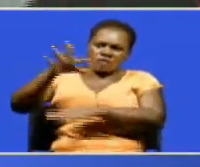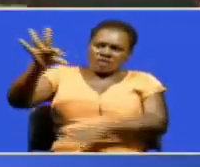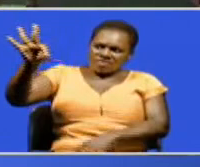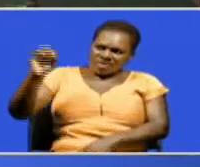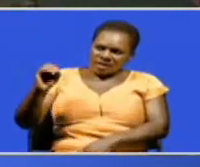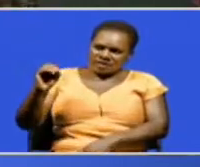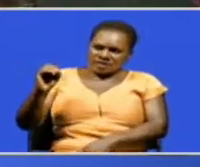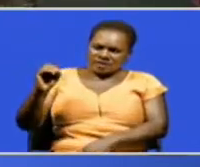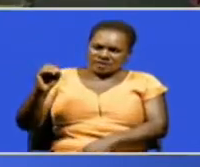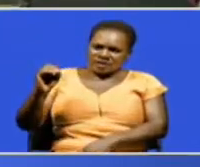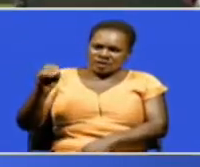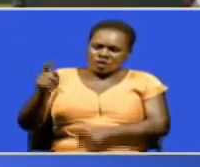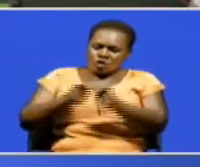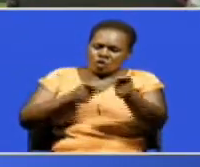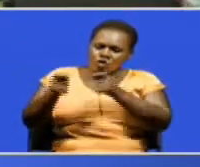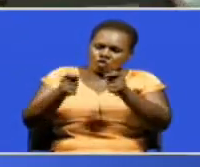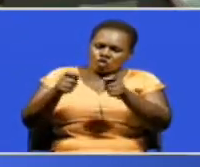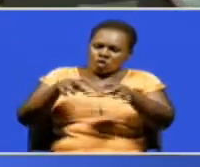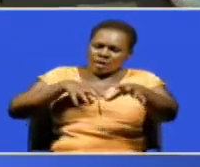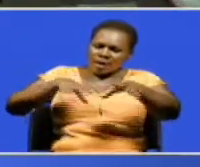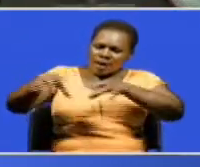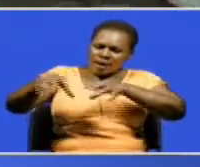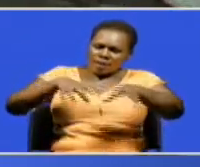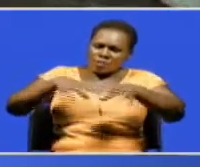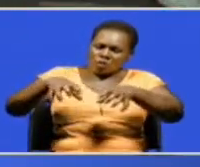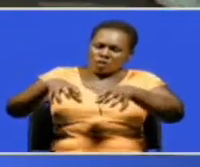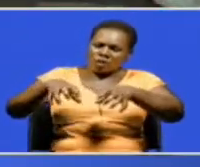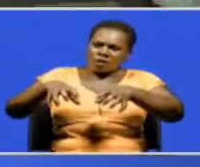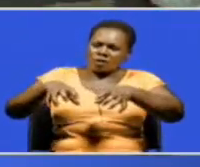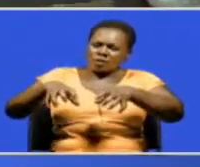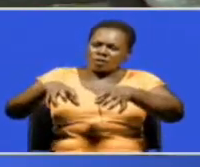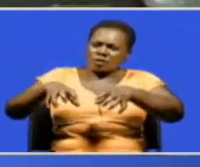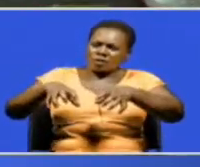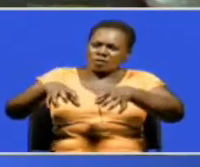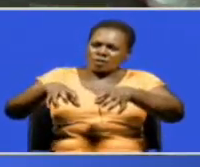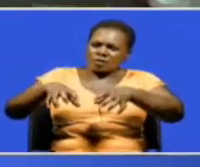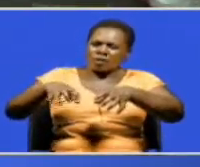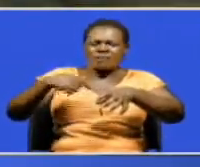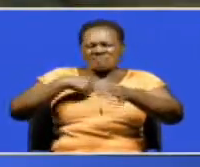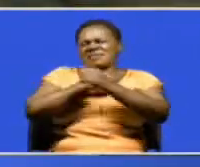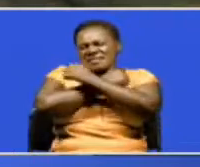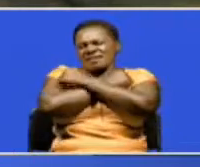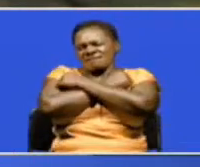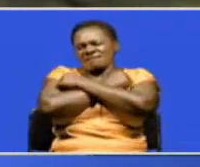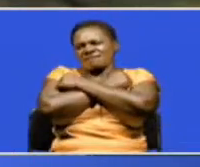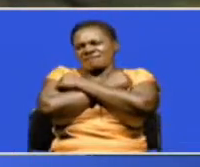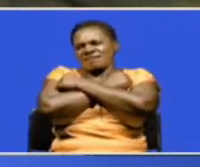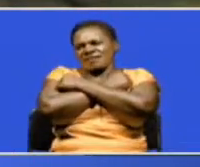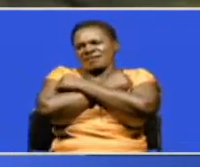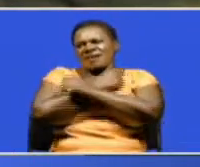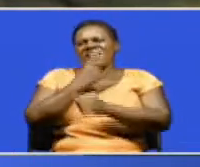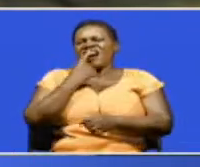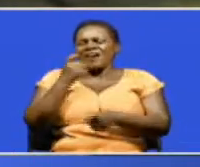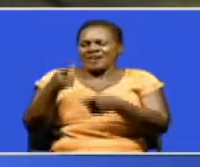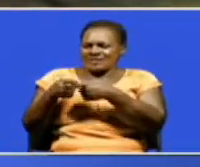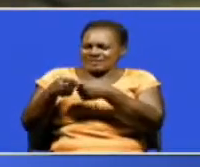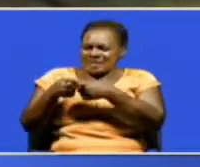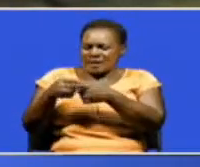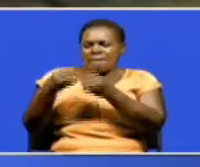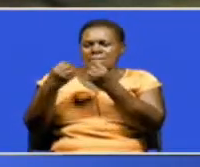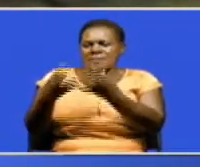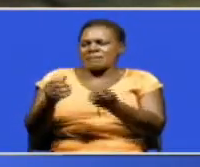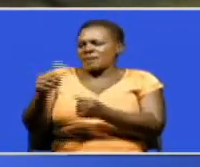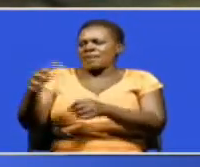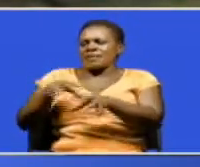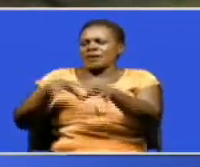animals, manipulating animals, and I like it. Besides the white rats, there's so many